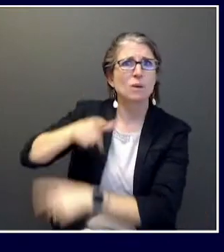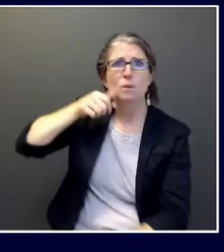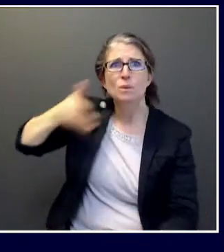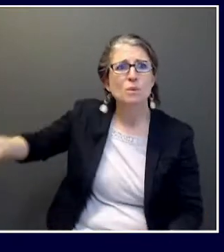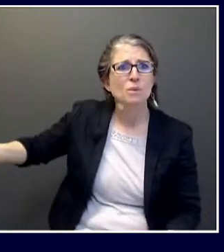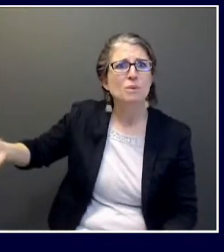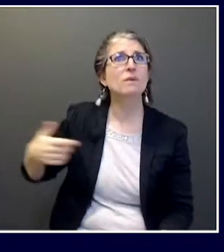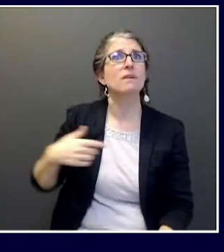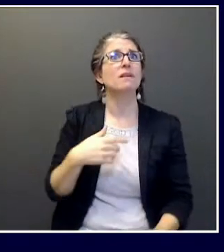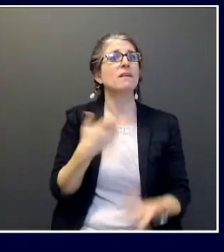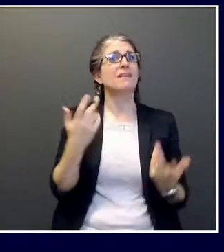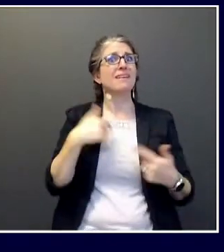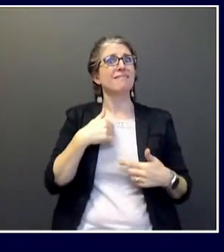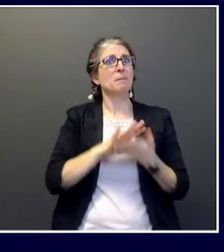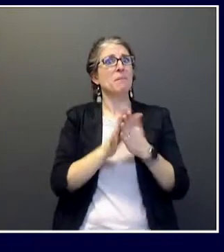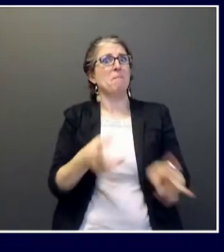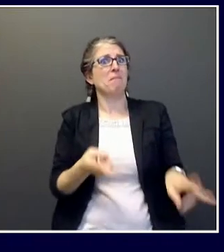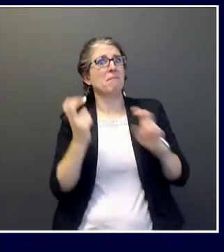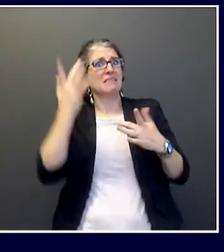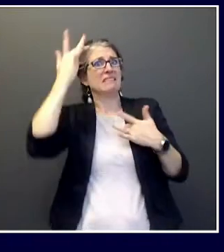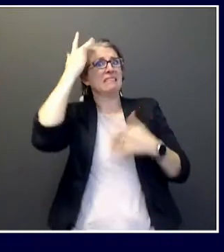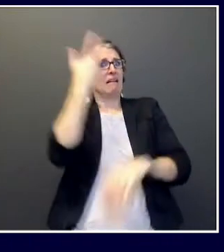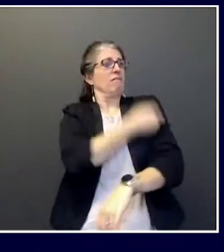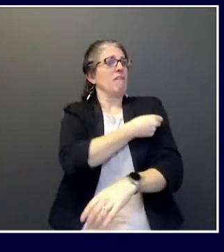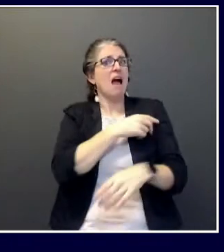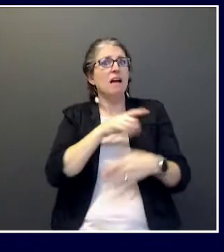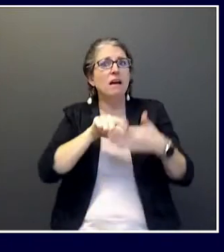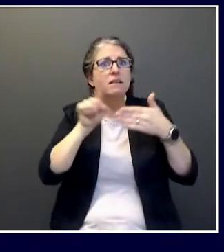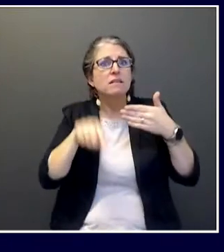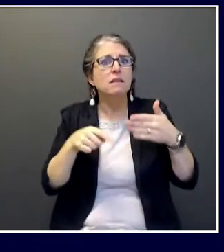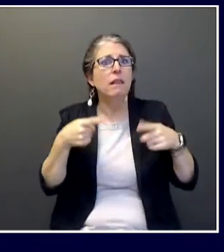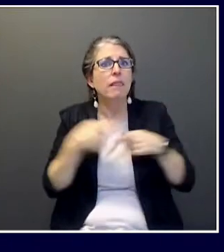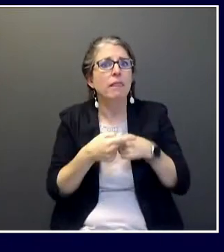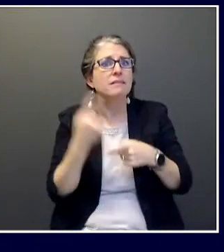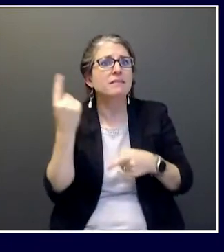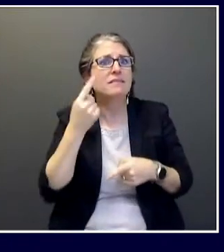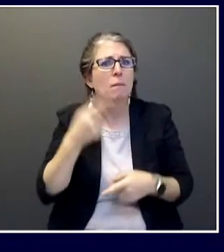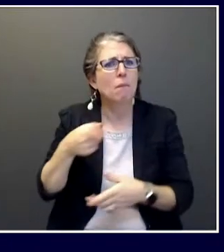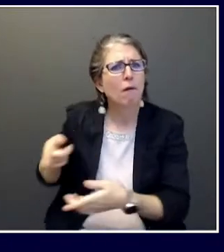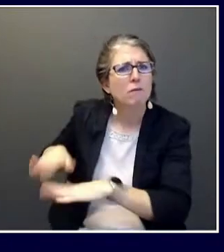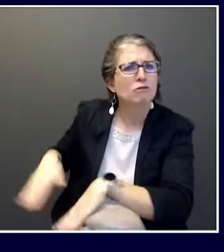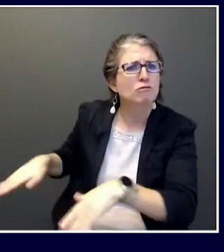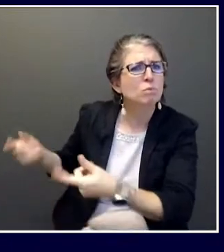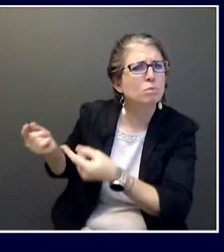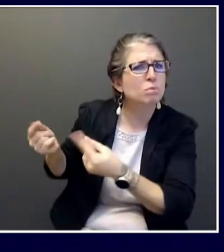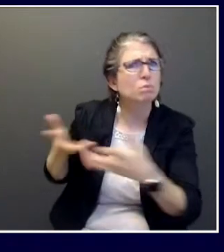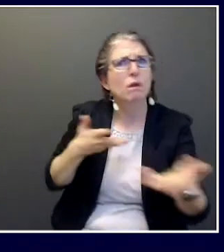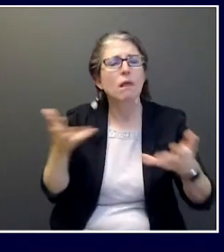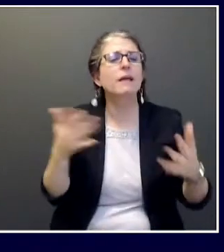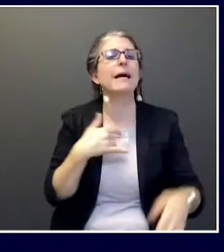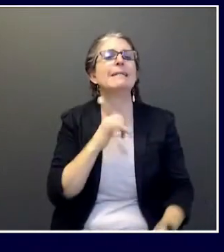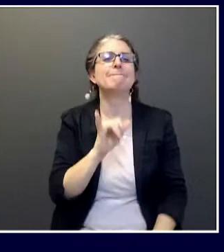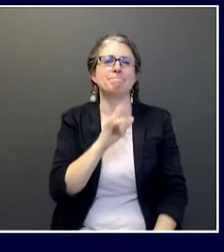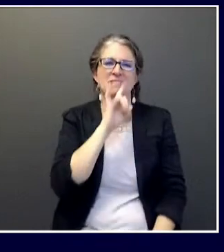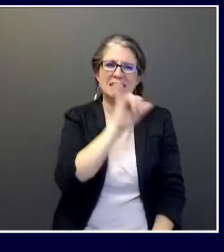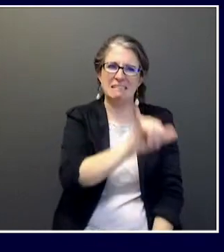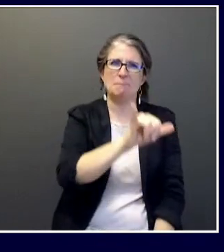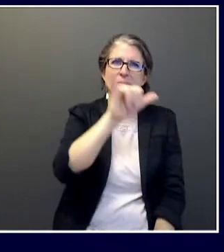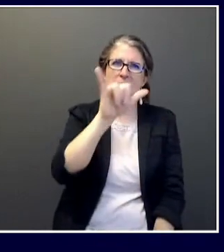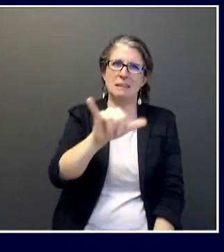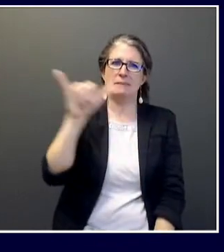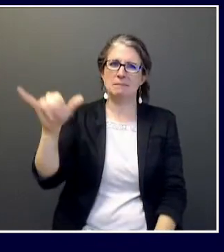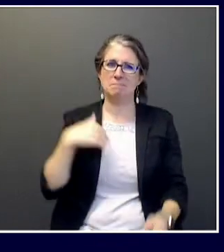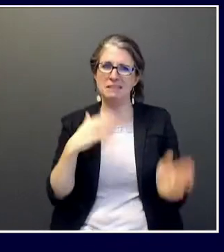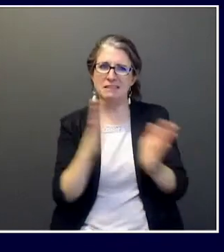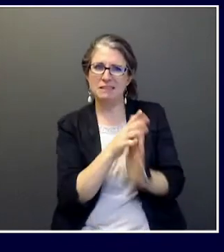Commissioner Lambrou mention childcare in the context of healthcare workers, but I was wondering if there are any kind of short-term childcare